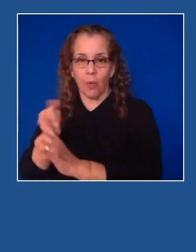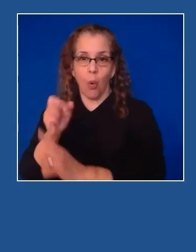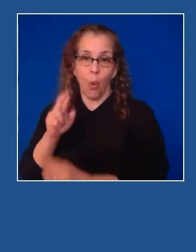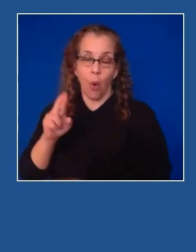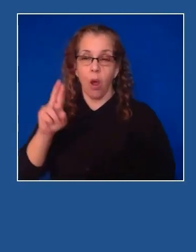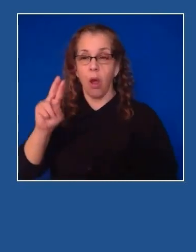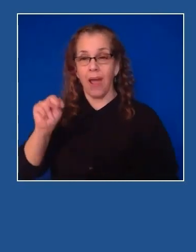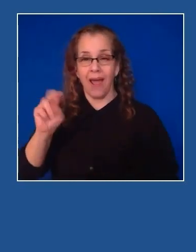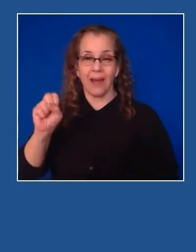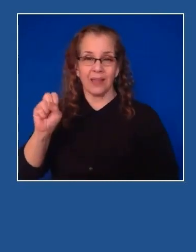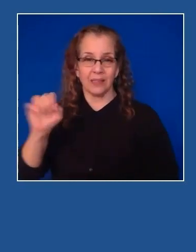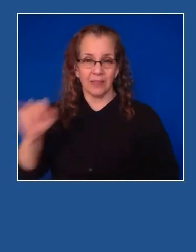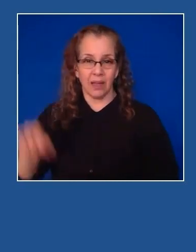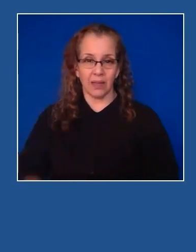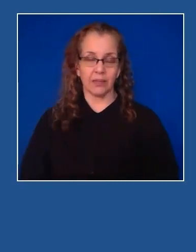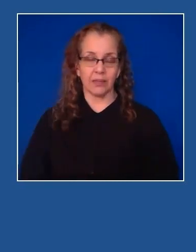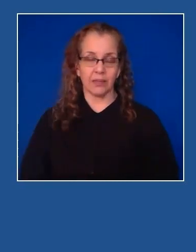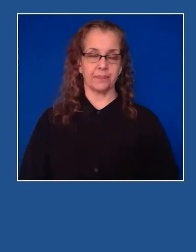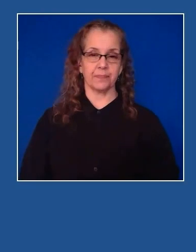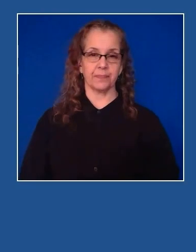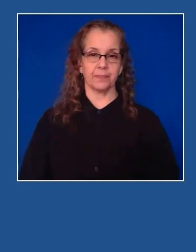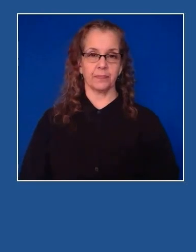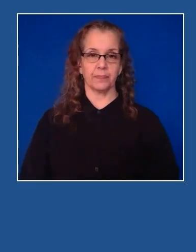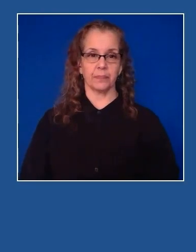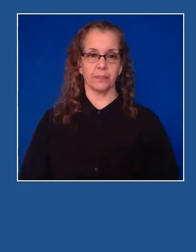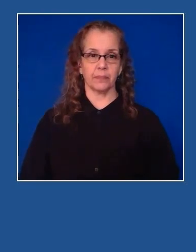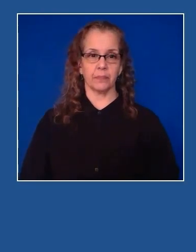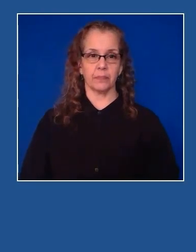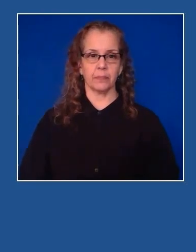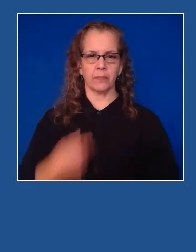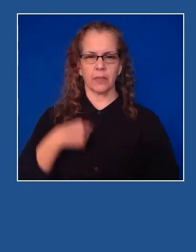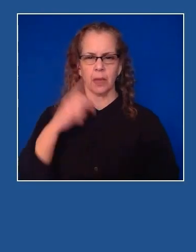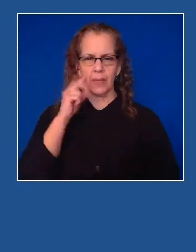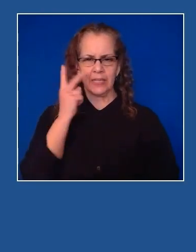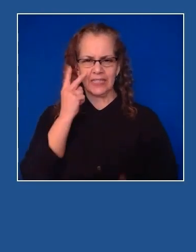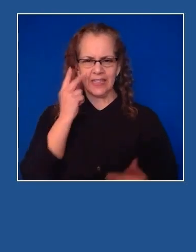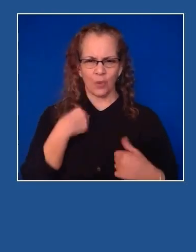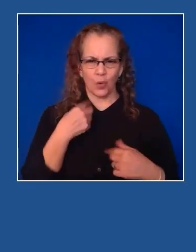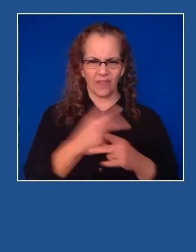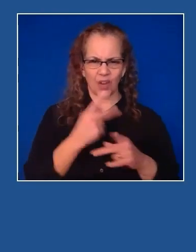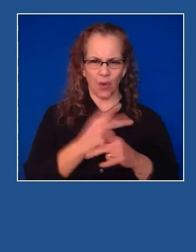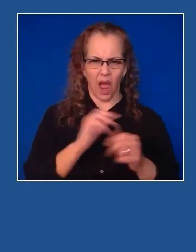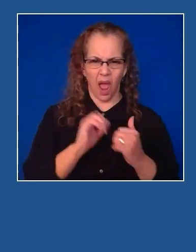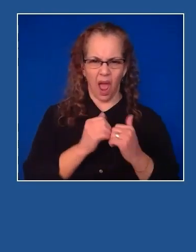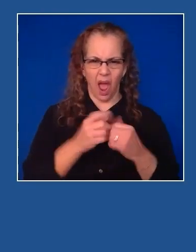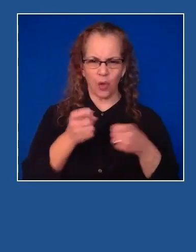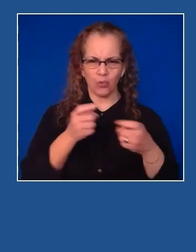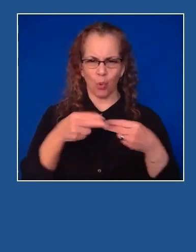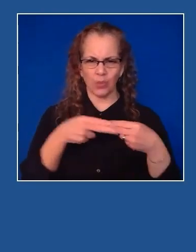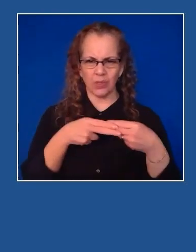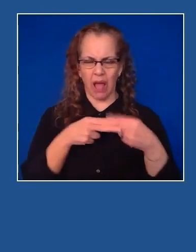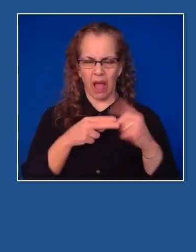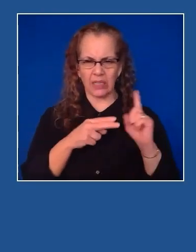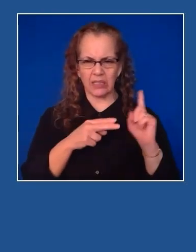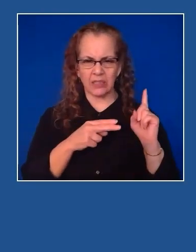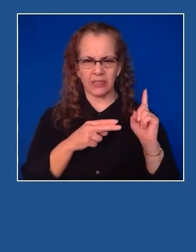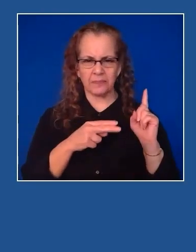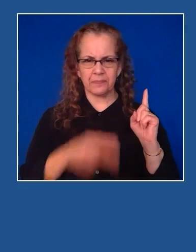Okay, so let's see. I just have to figure out how to change my slide here.